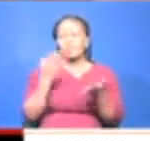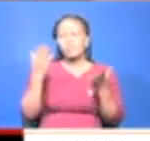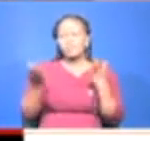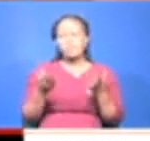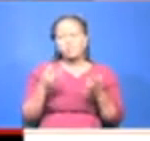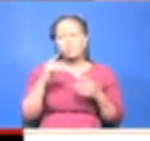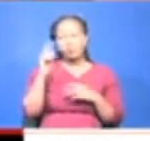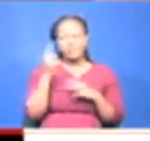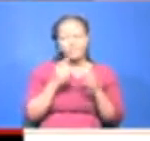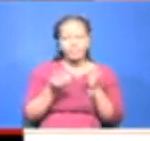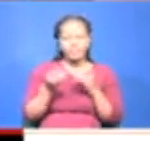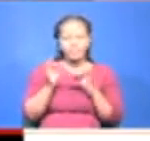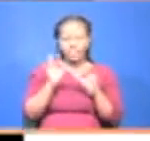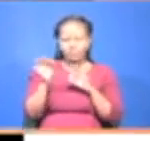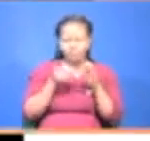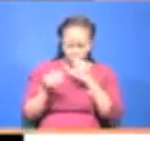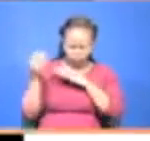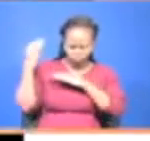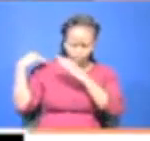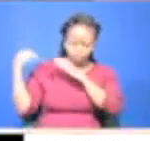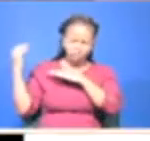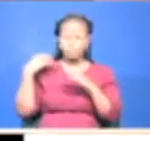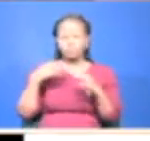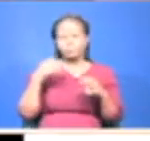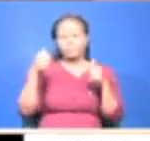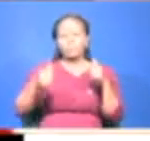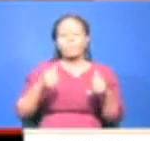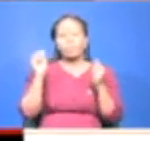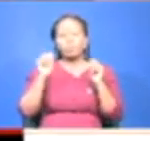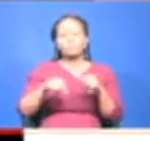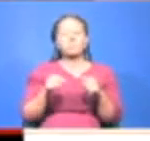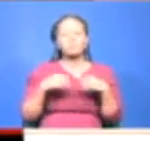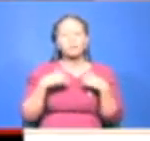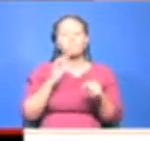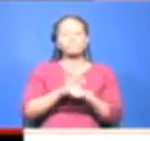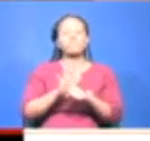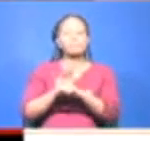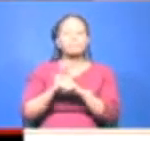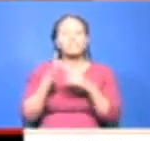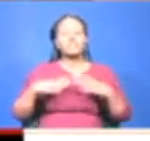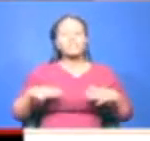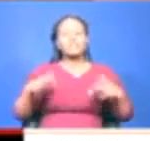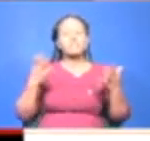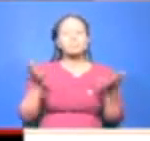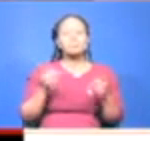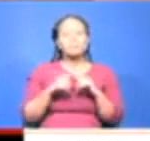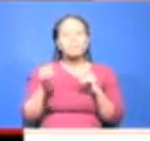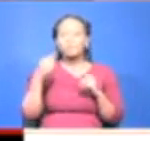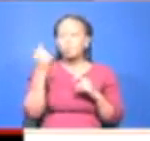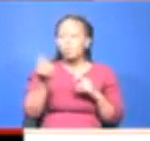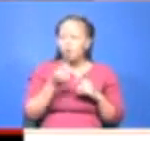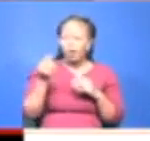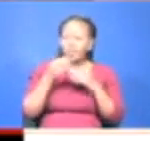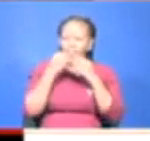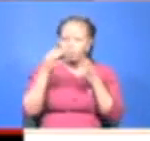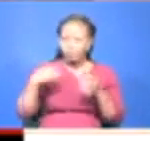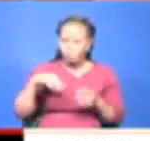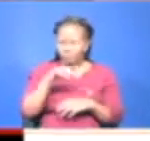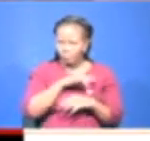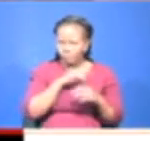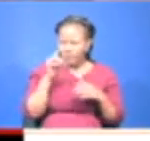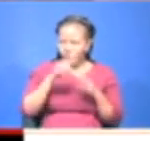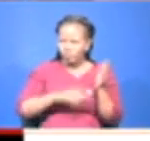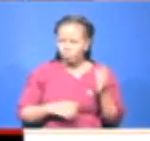back to share some data which might be familiar to many people, but it's probably good to remind ourselves, O'Brien, that we're a young